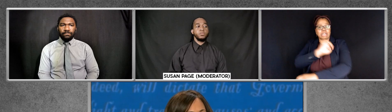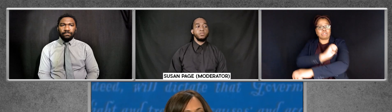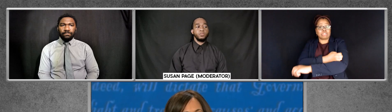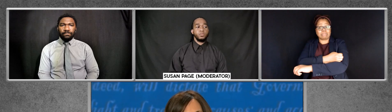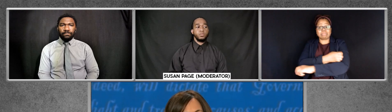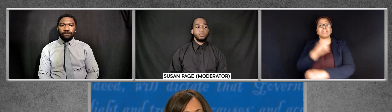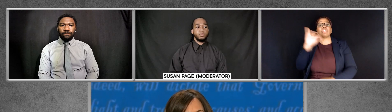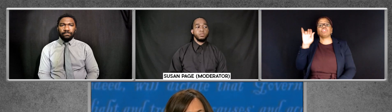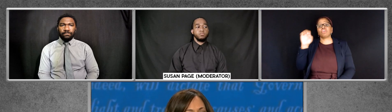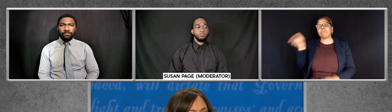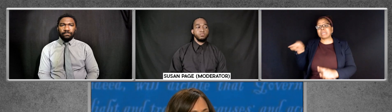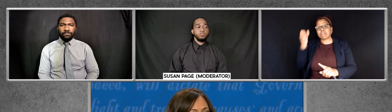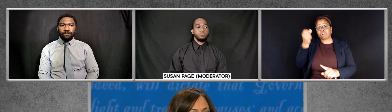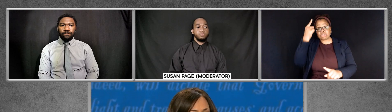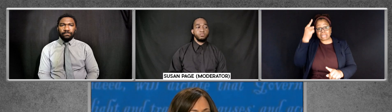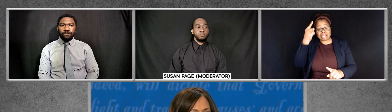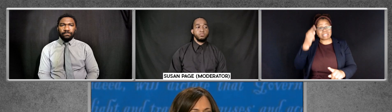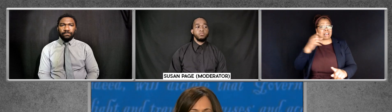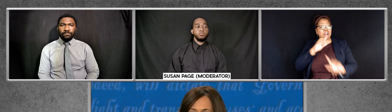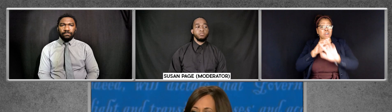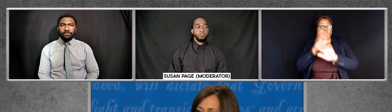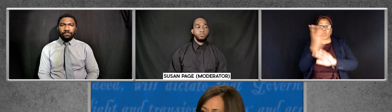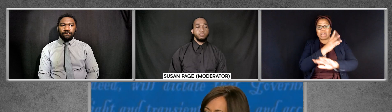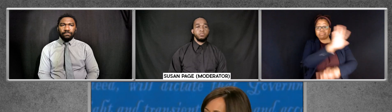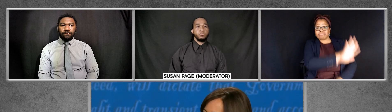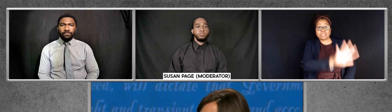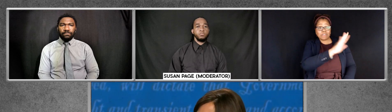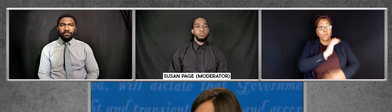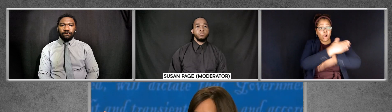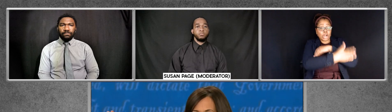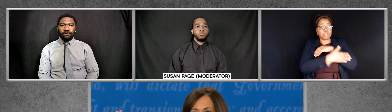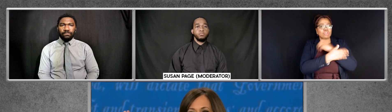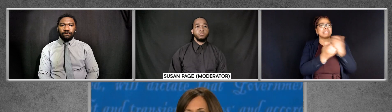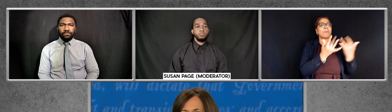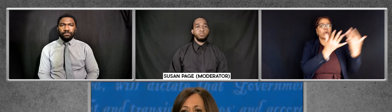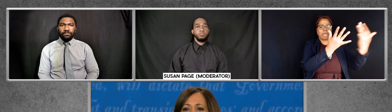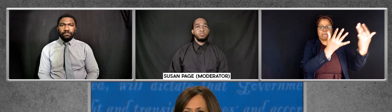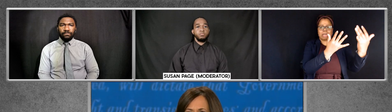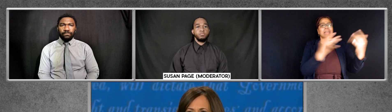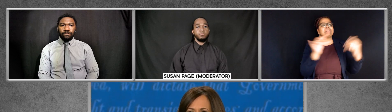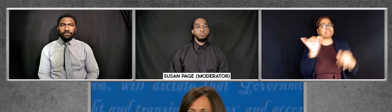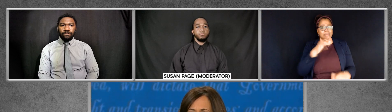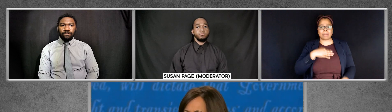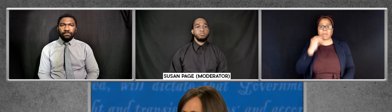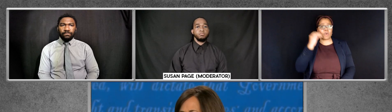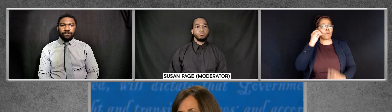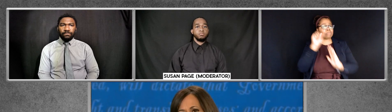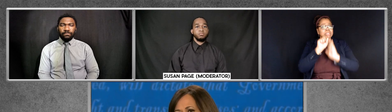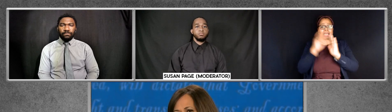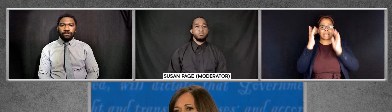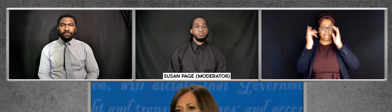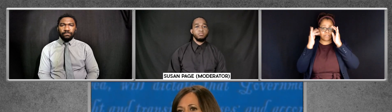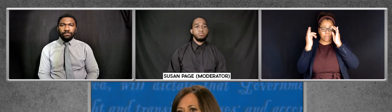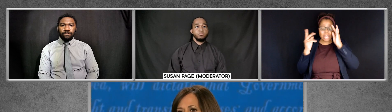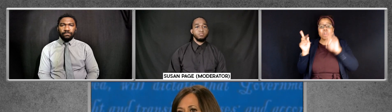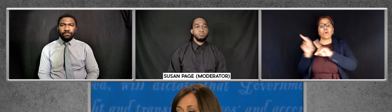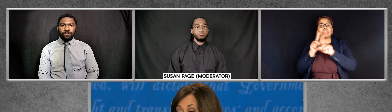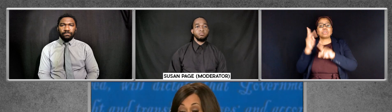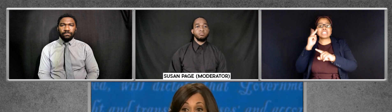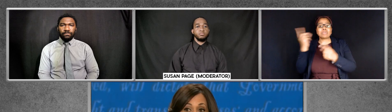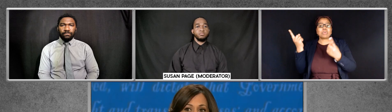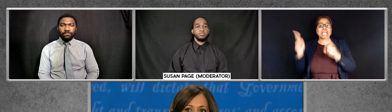burning, including my home state of California. Joe sees what is happening on the Gulf states, which are being battered by